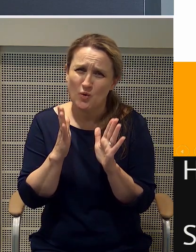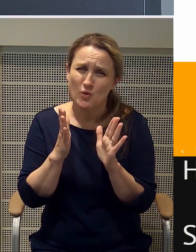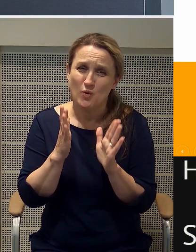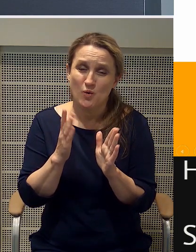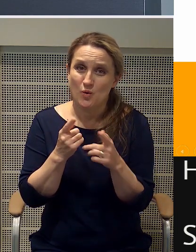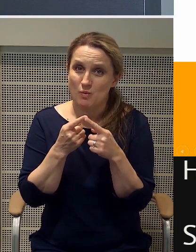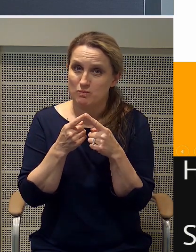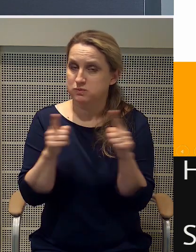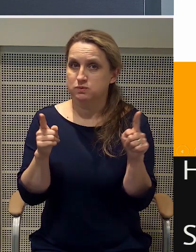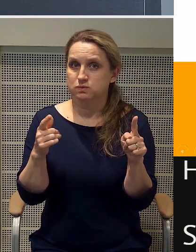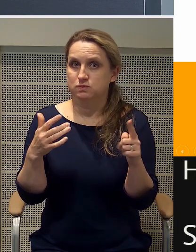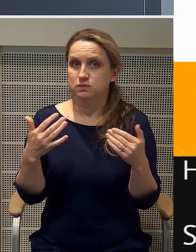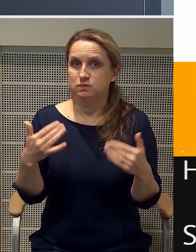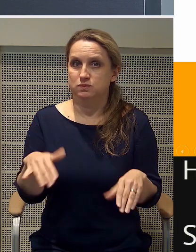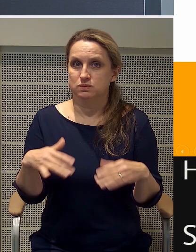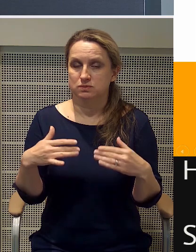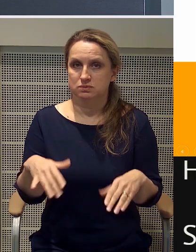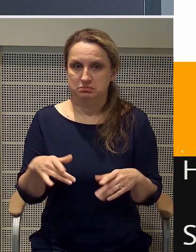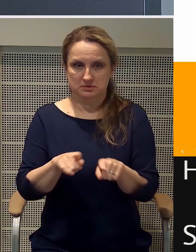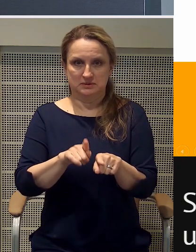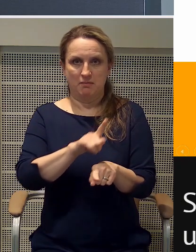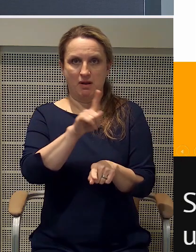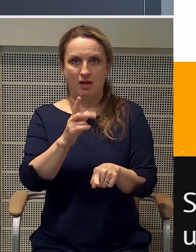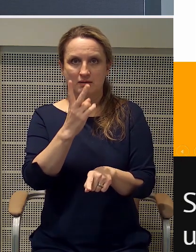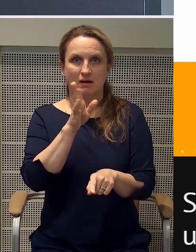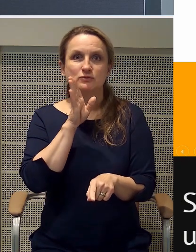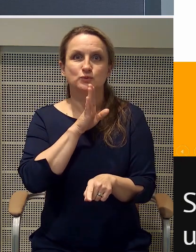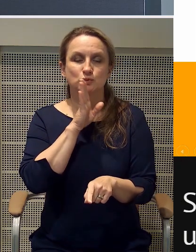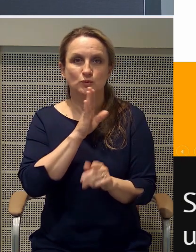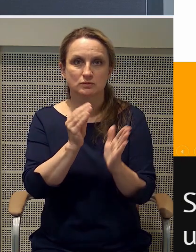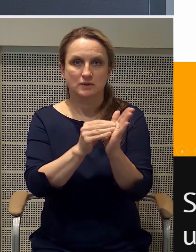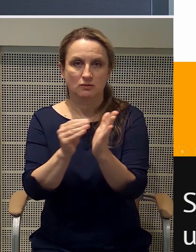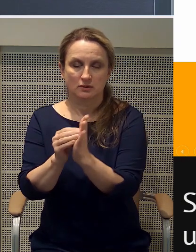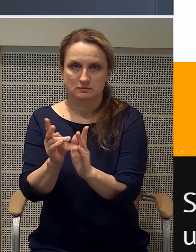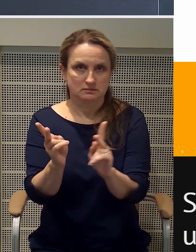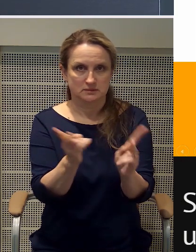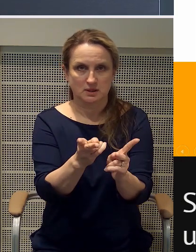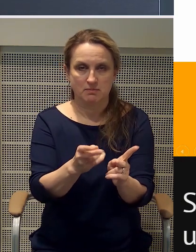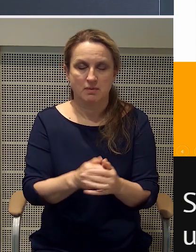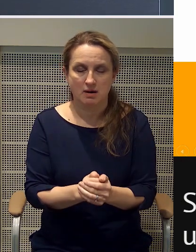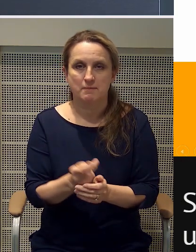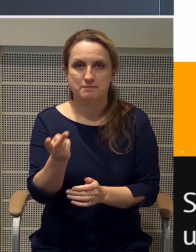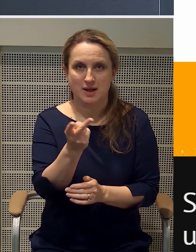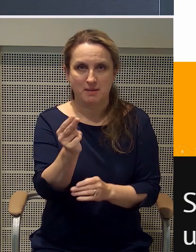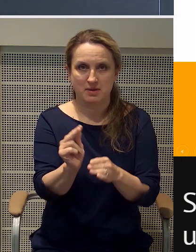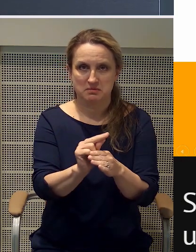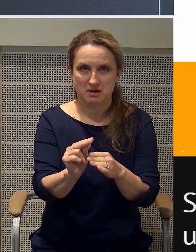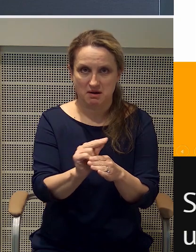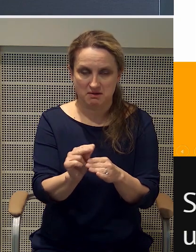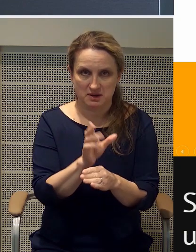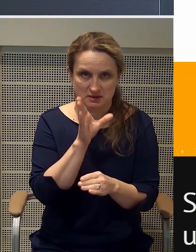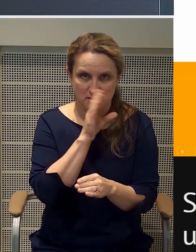we realized that this was an ultra rare diagnosis, but we had two girls